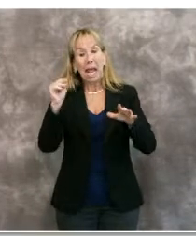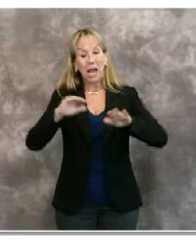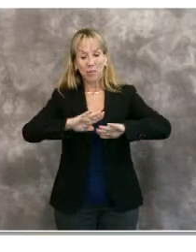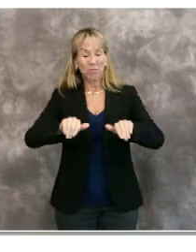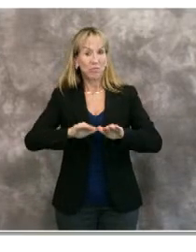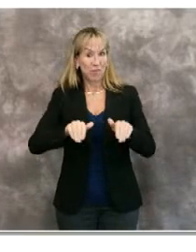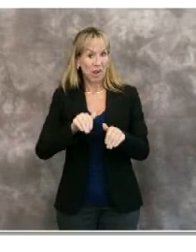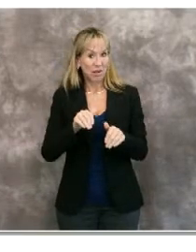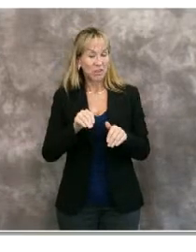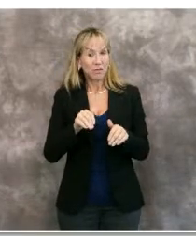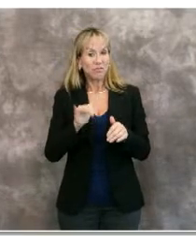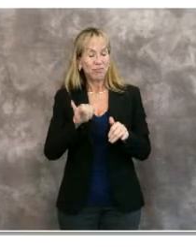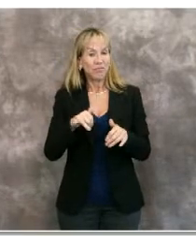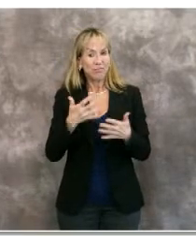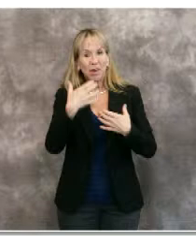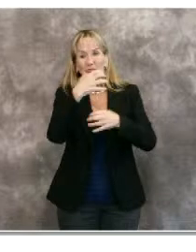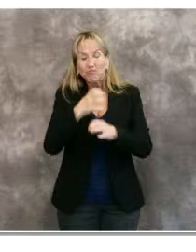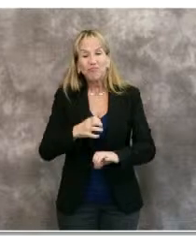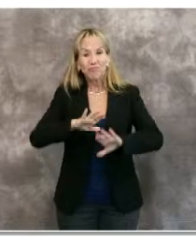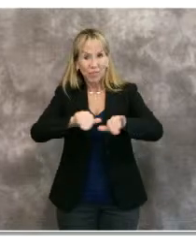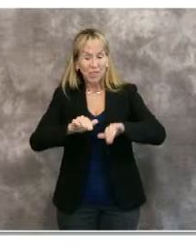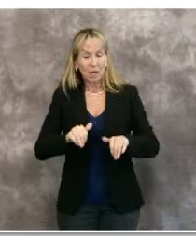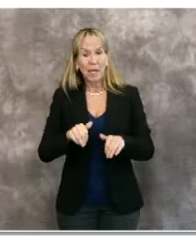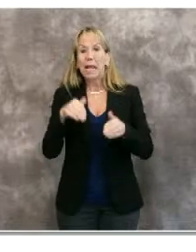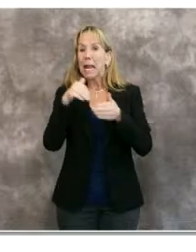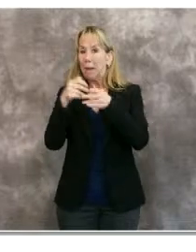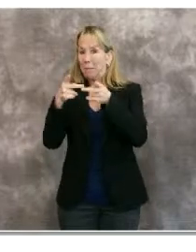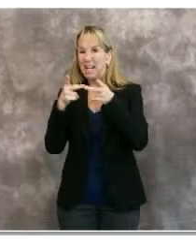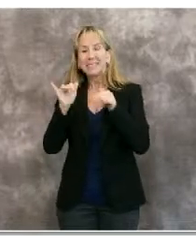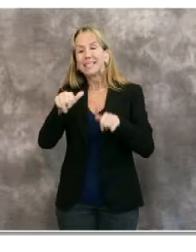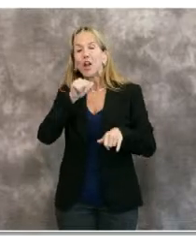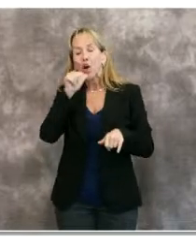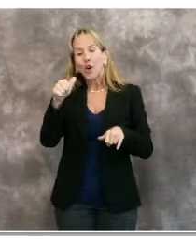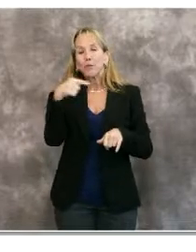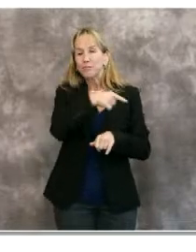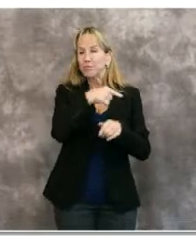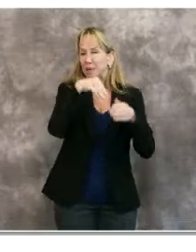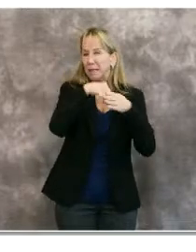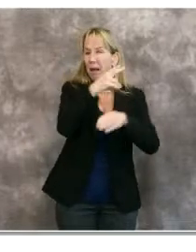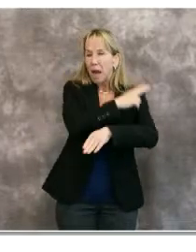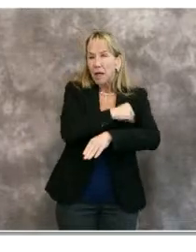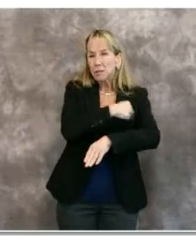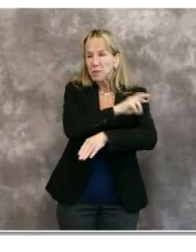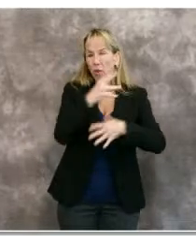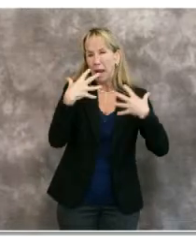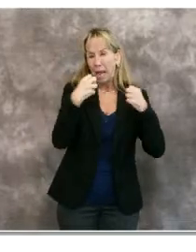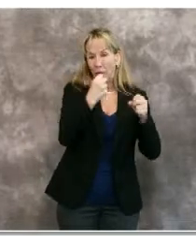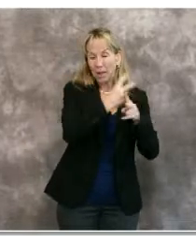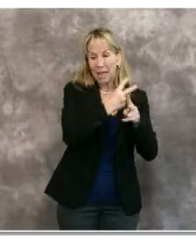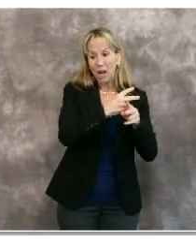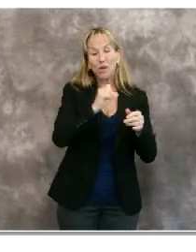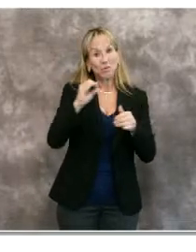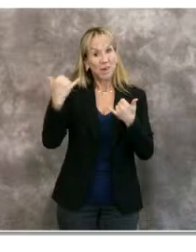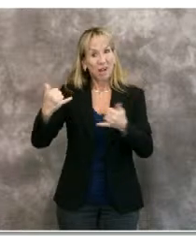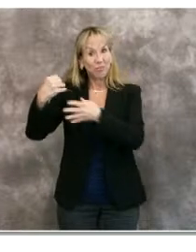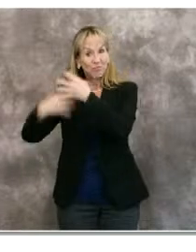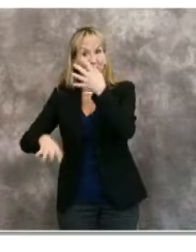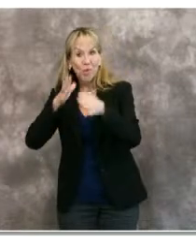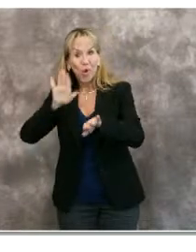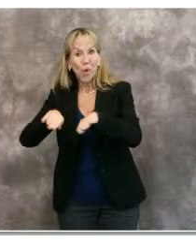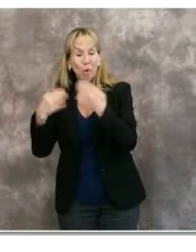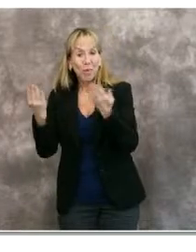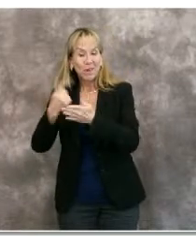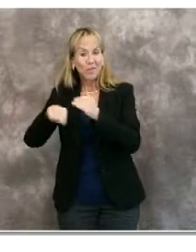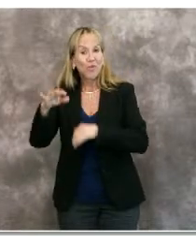therapy in a non-healthcare setting. As with all the businesses that have reopened, there will be restrictions